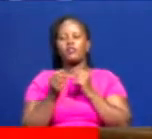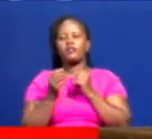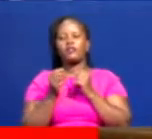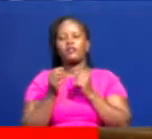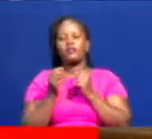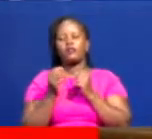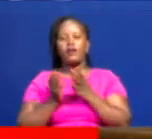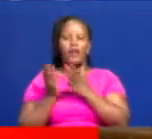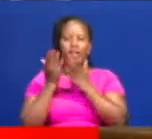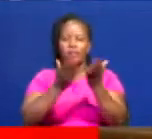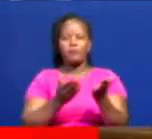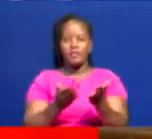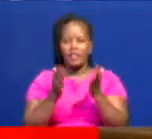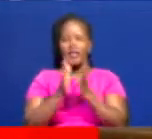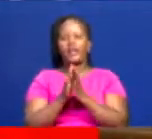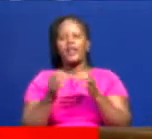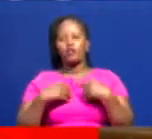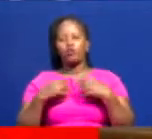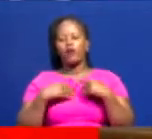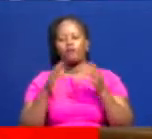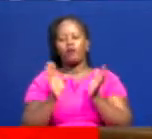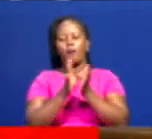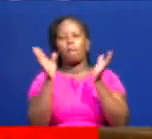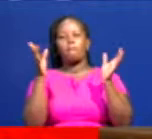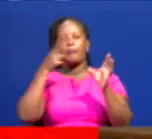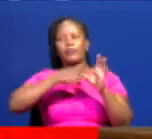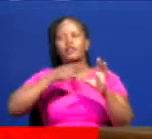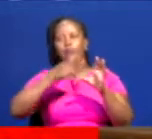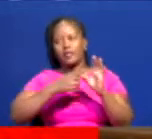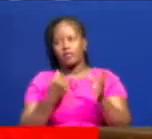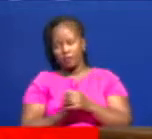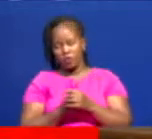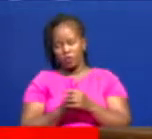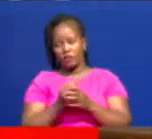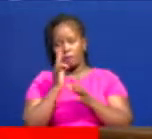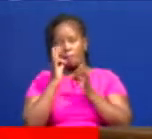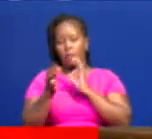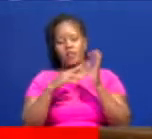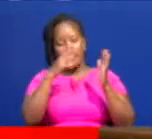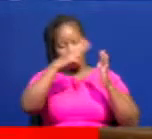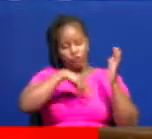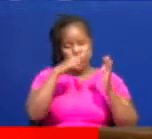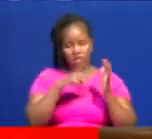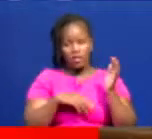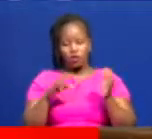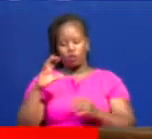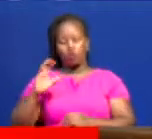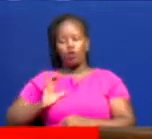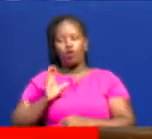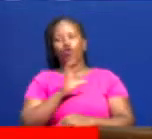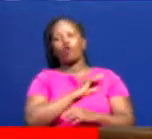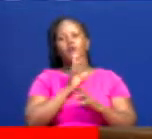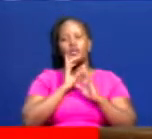both will be subjected to public participation. If you read the report of the committee the estimates of